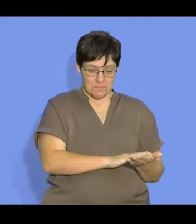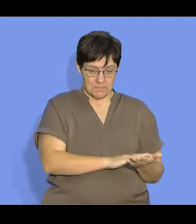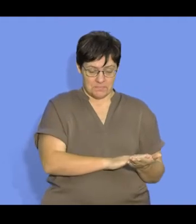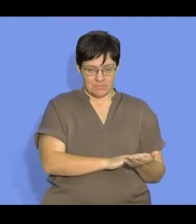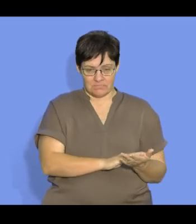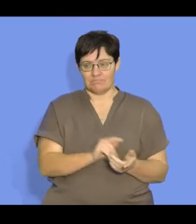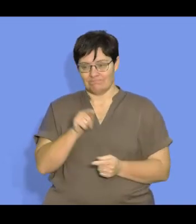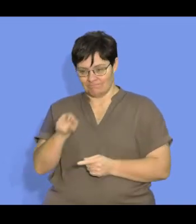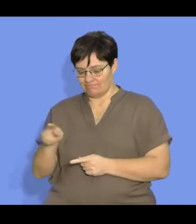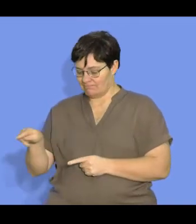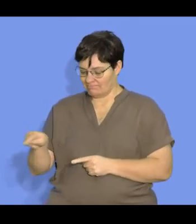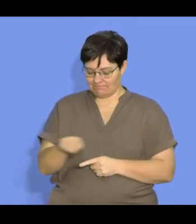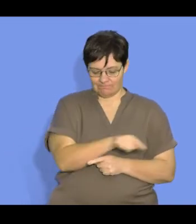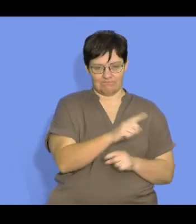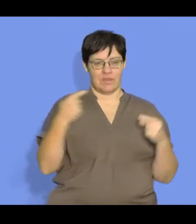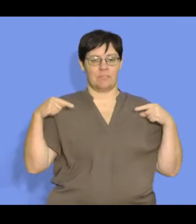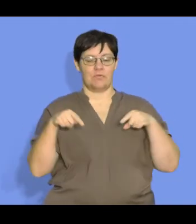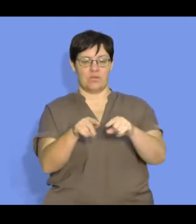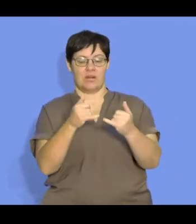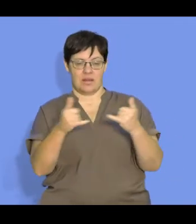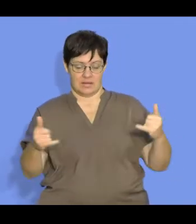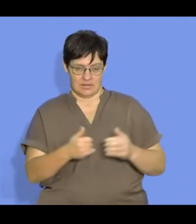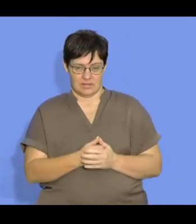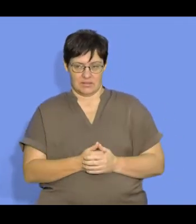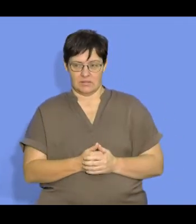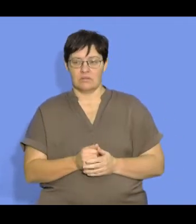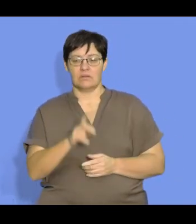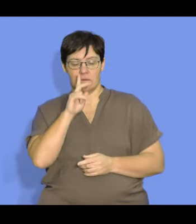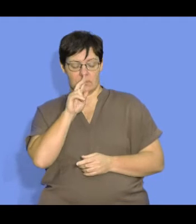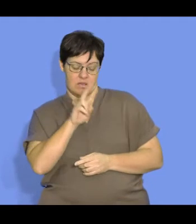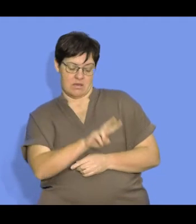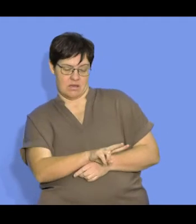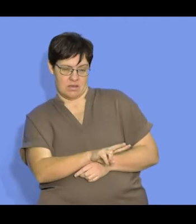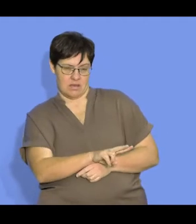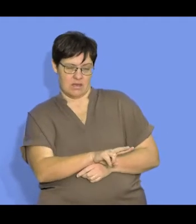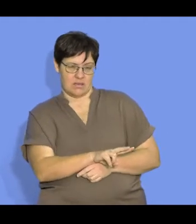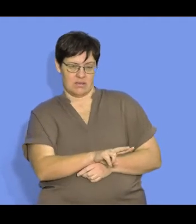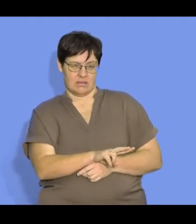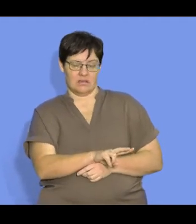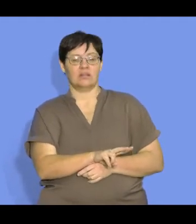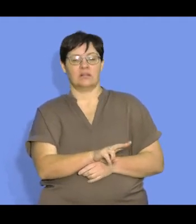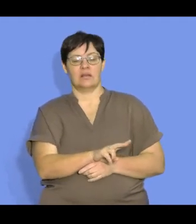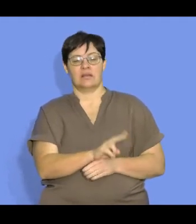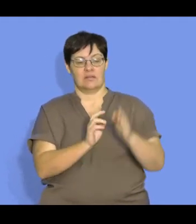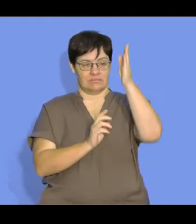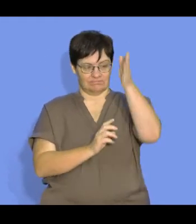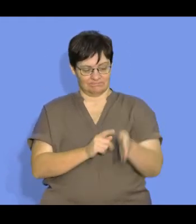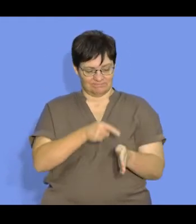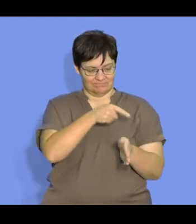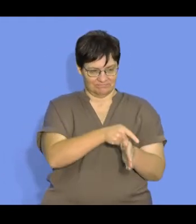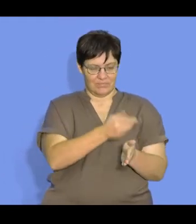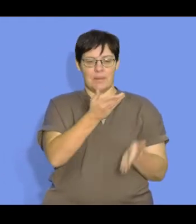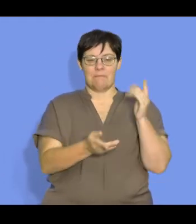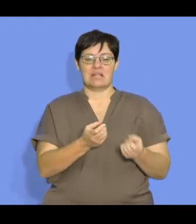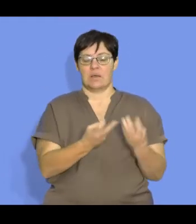up, we will have a parallel line, and you can actually read that from your axis, from your